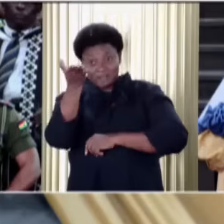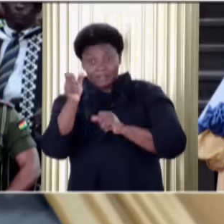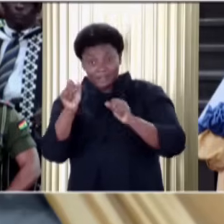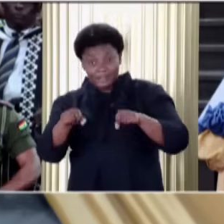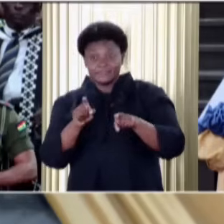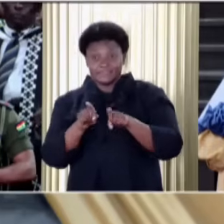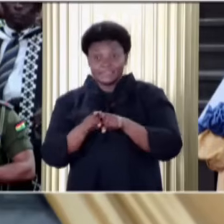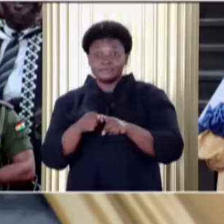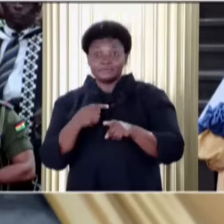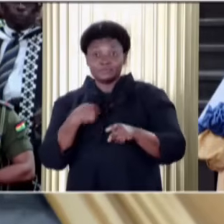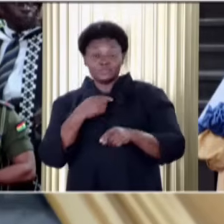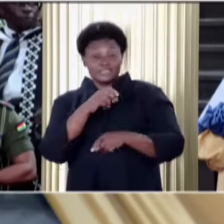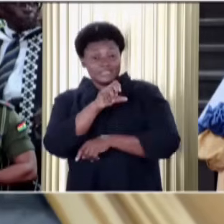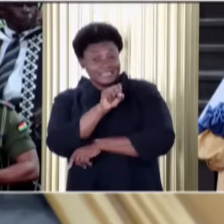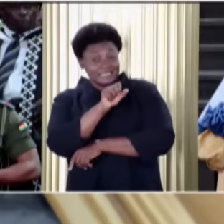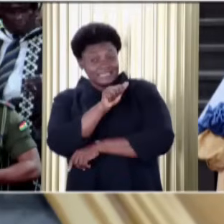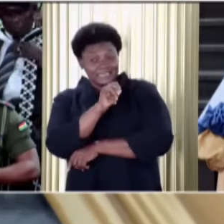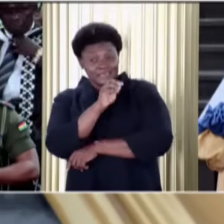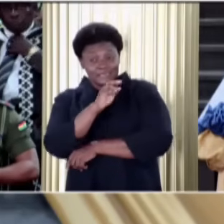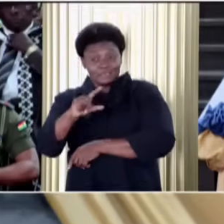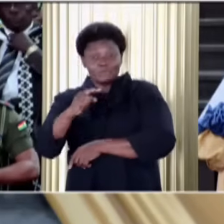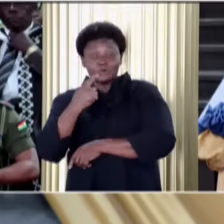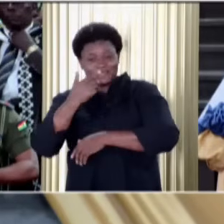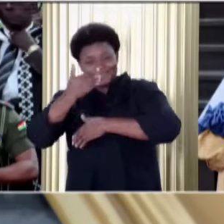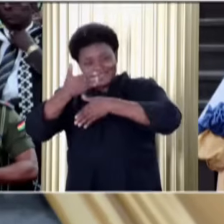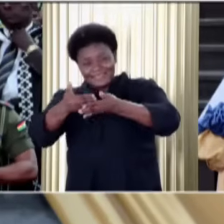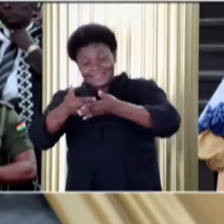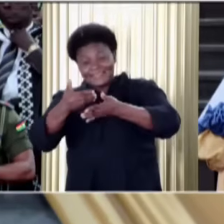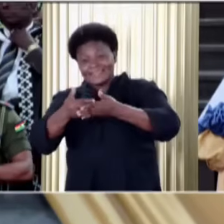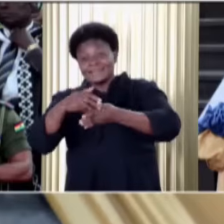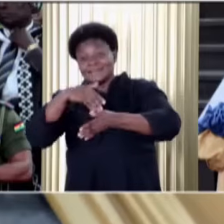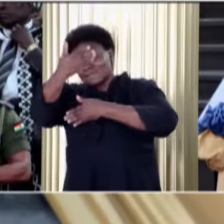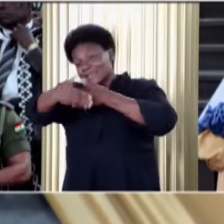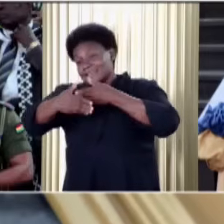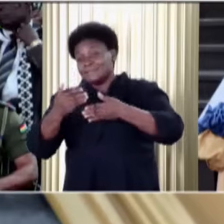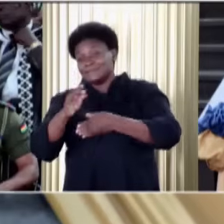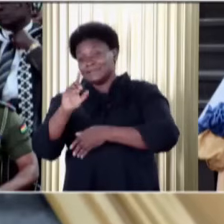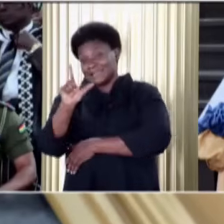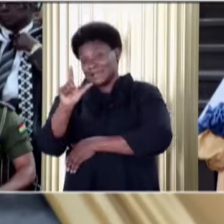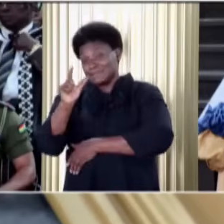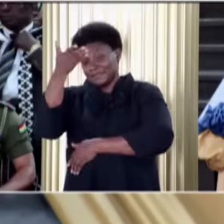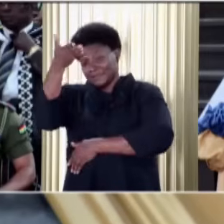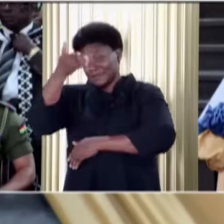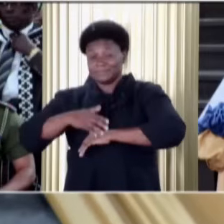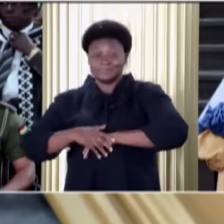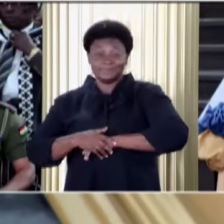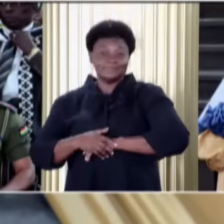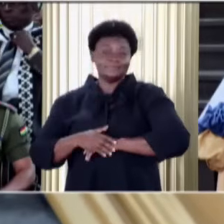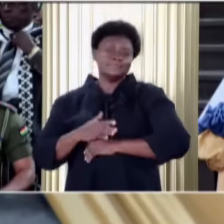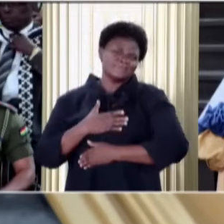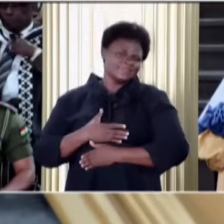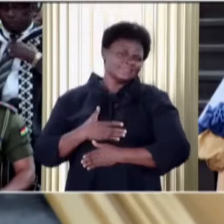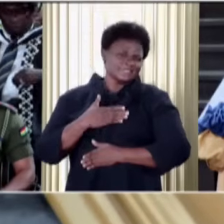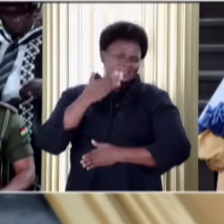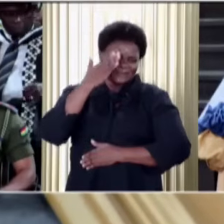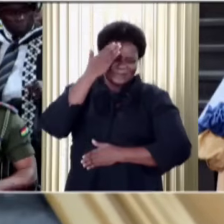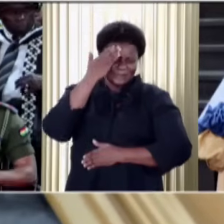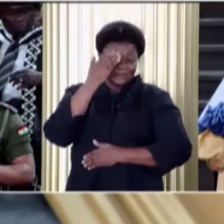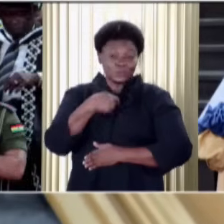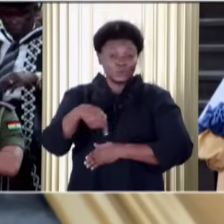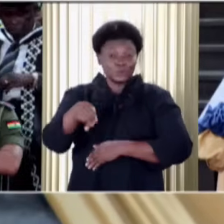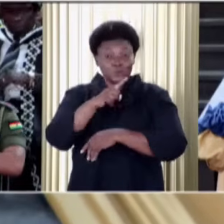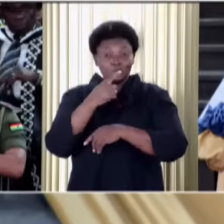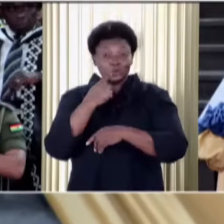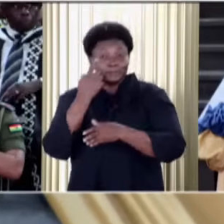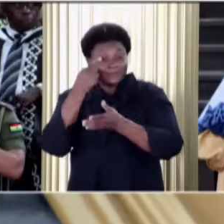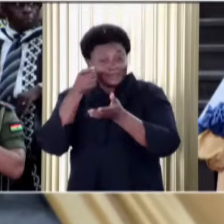Samuel Kenneth Abwa Recreational Quadrangle, which is behind the BAM Library. Please note that we have given them accreditation,